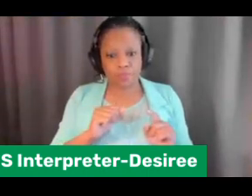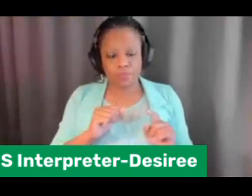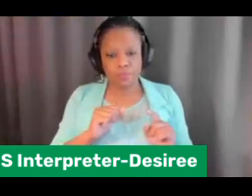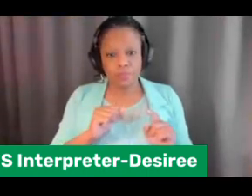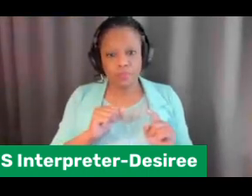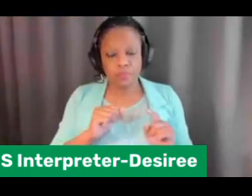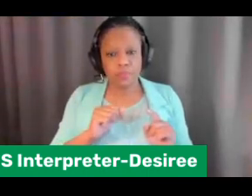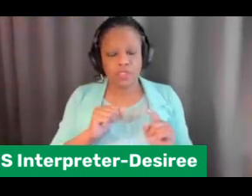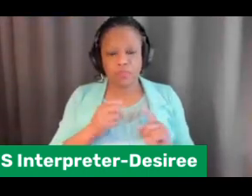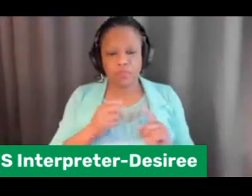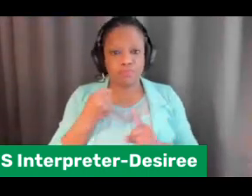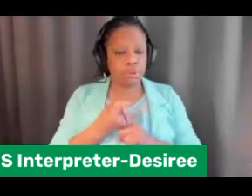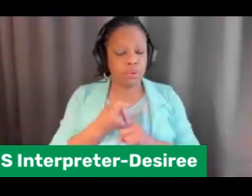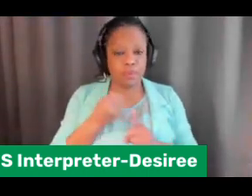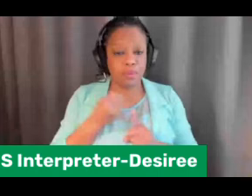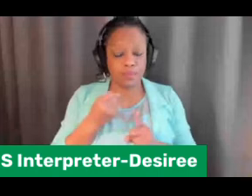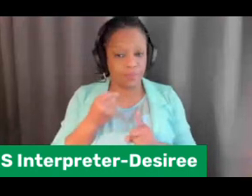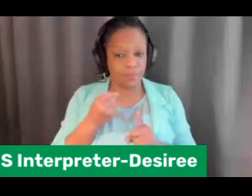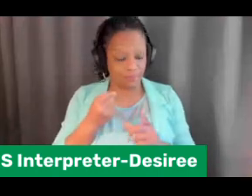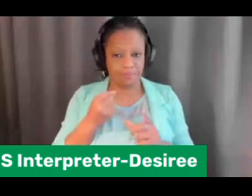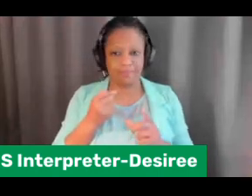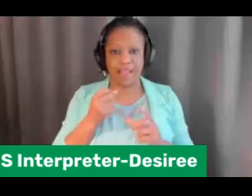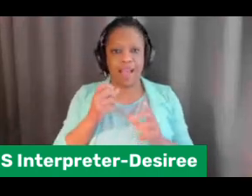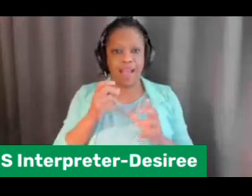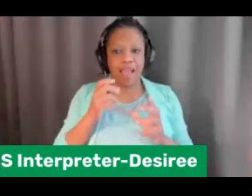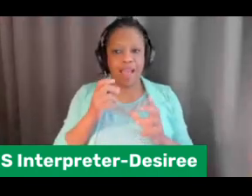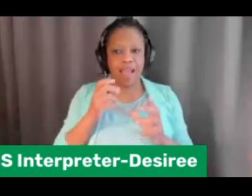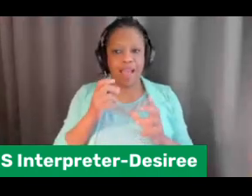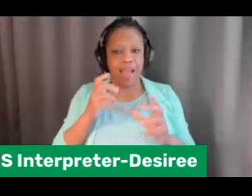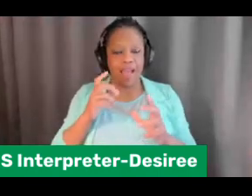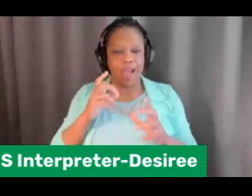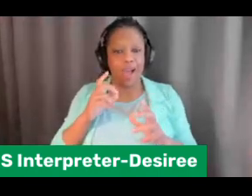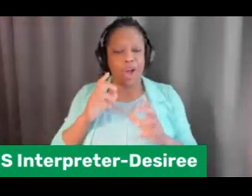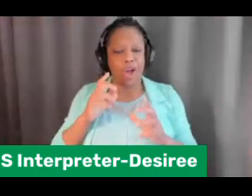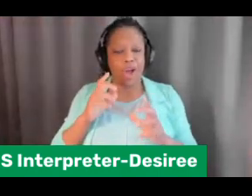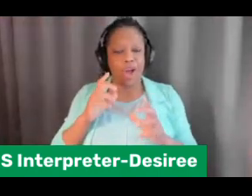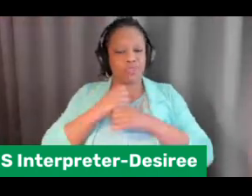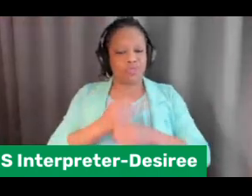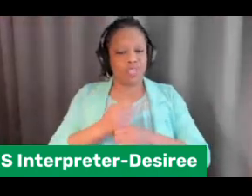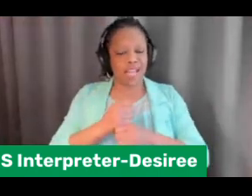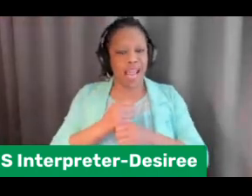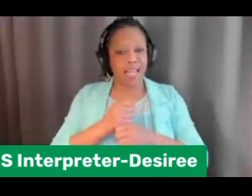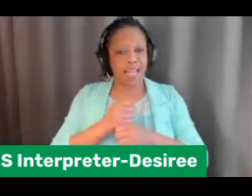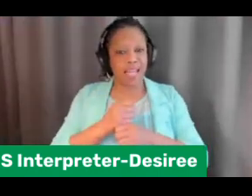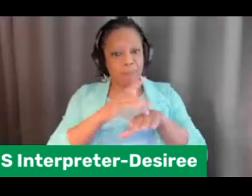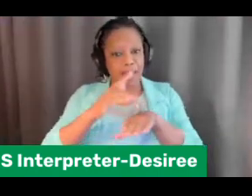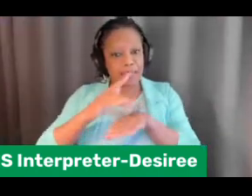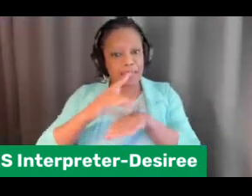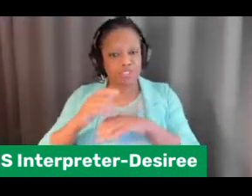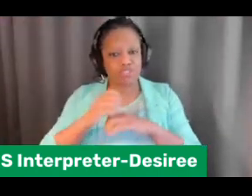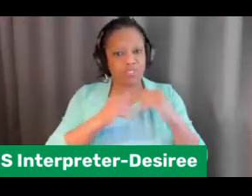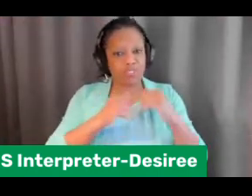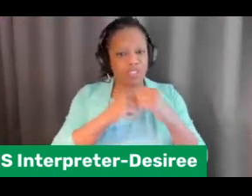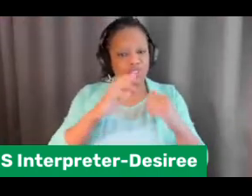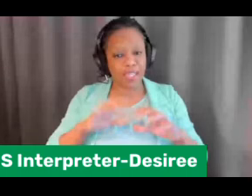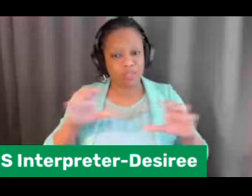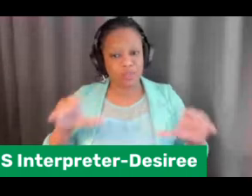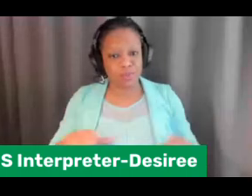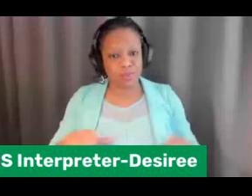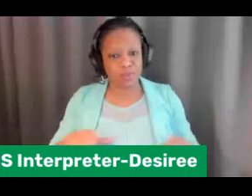thin air create spaces or structures that do something different. I think we should just expect the